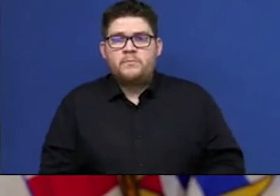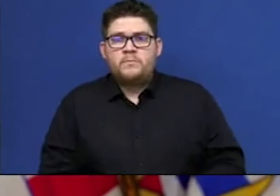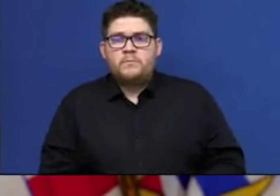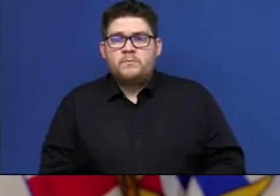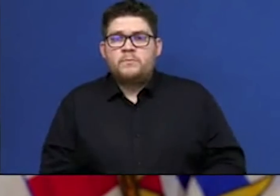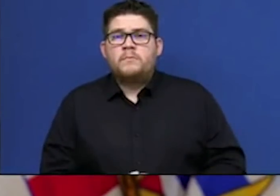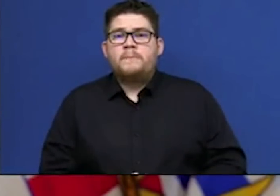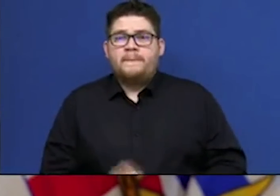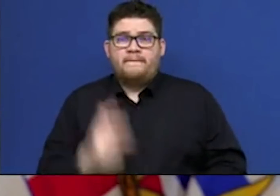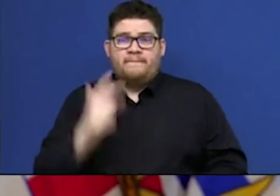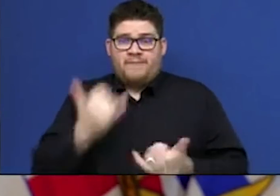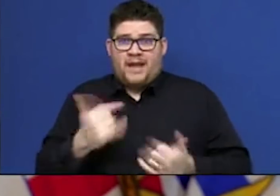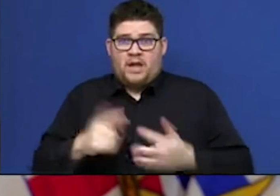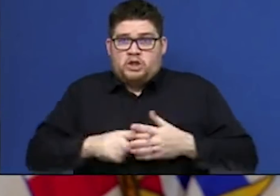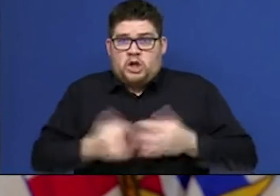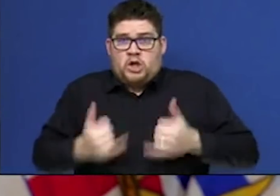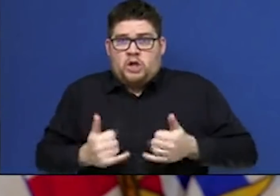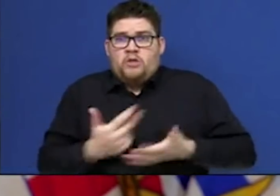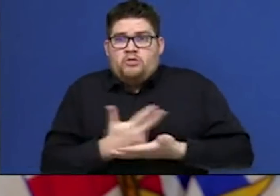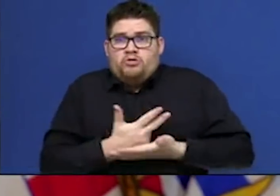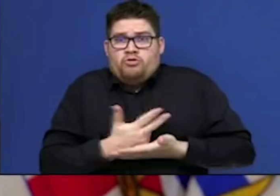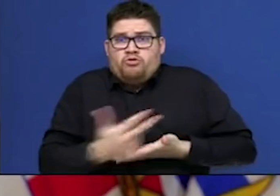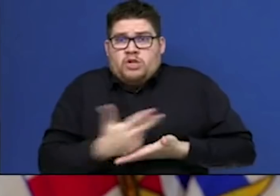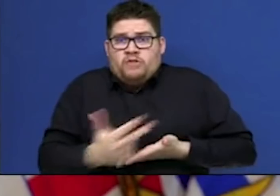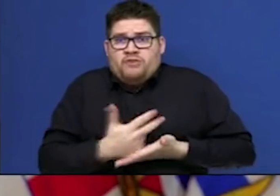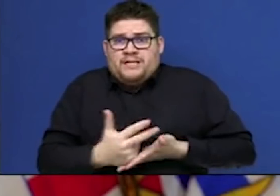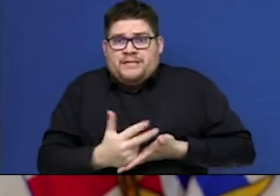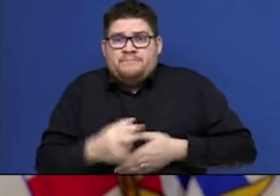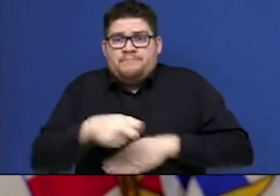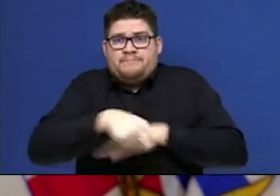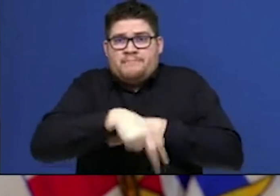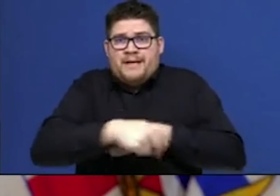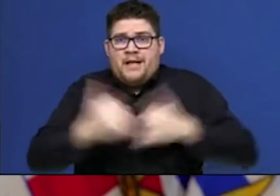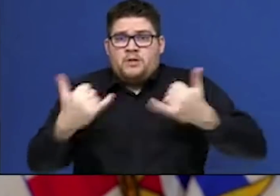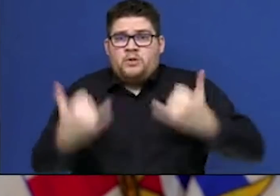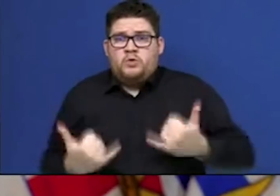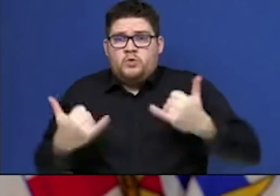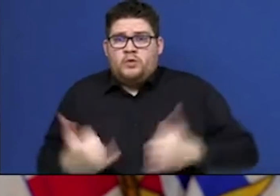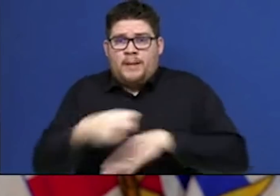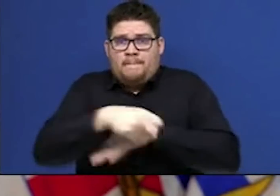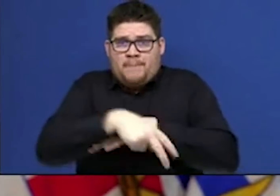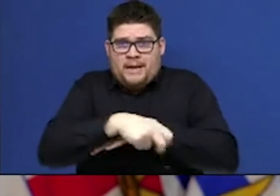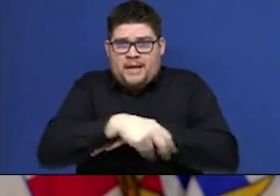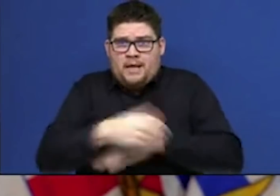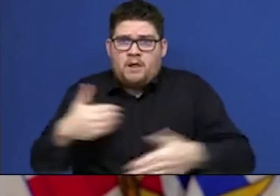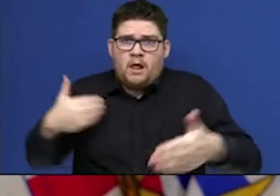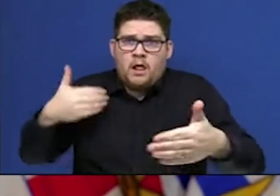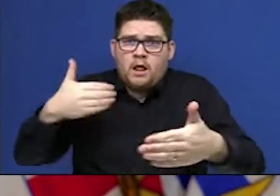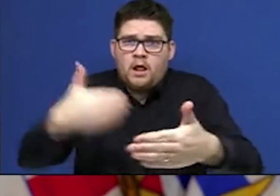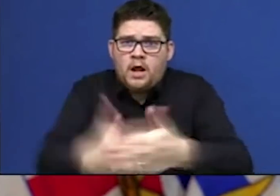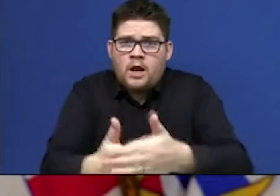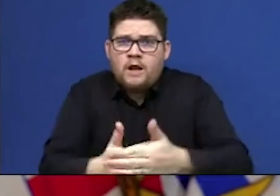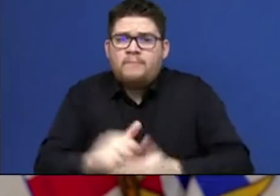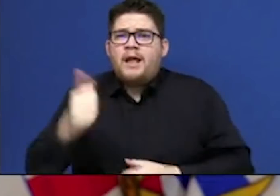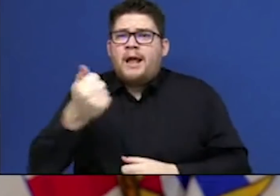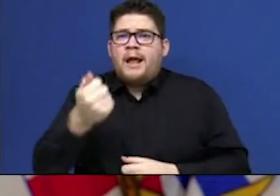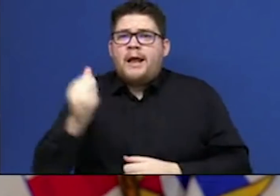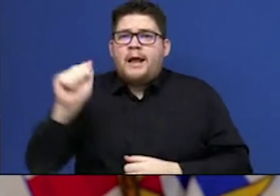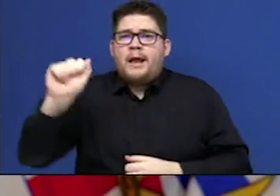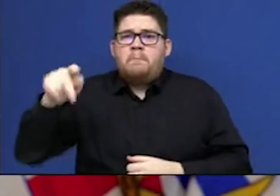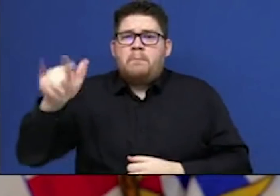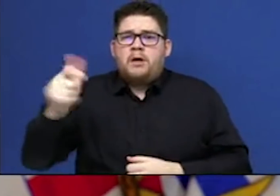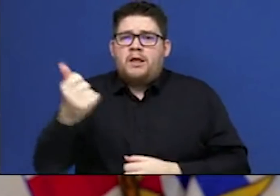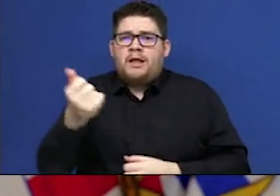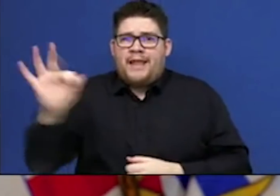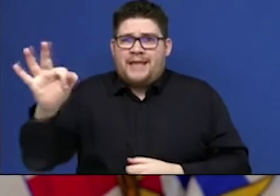and liquor serving premises is paused. These locations may remain open for full meal service on patios or